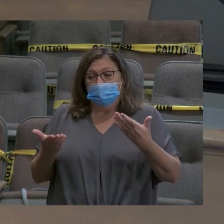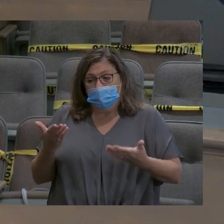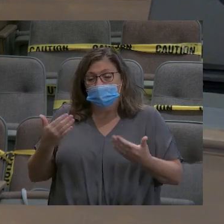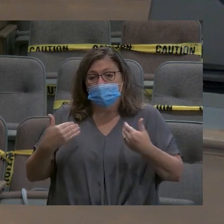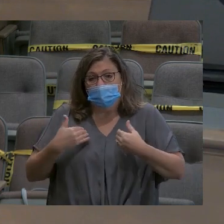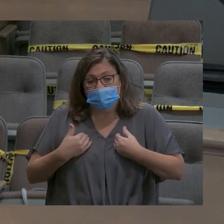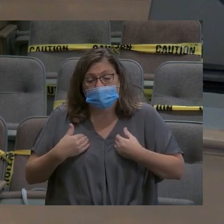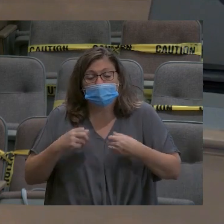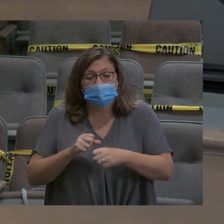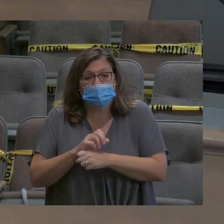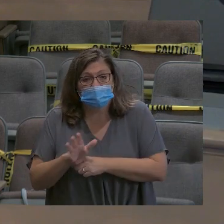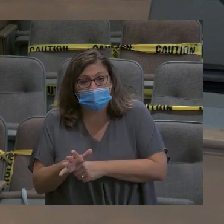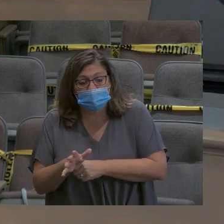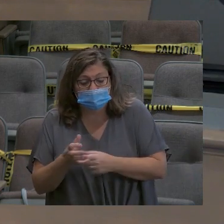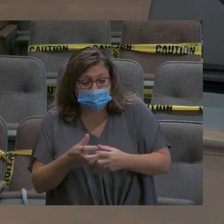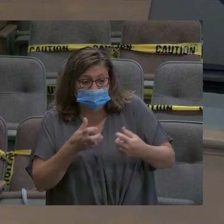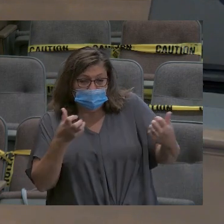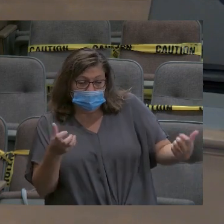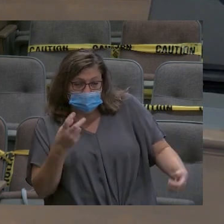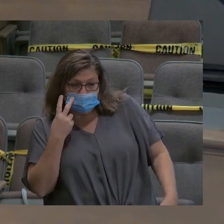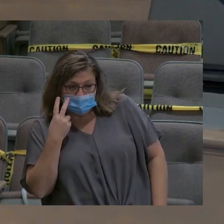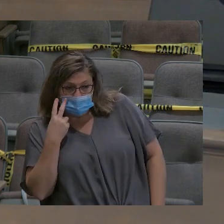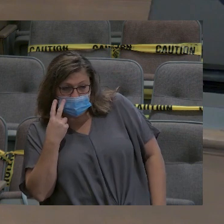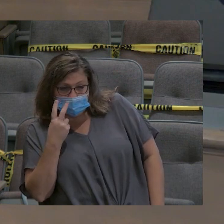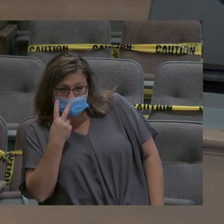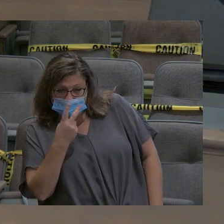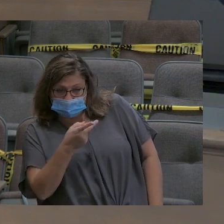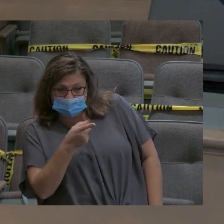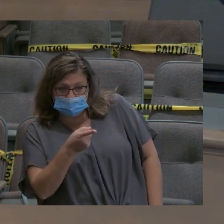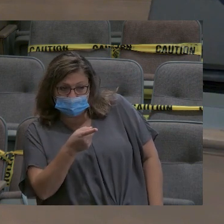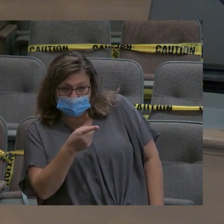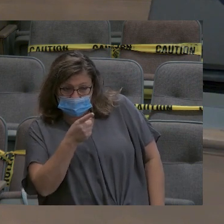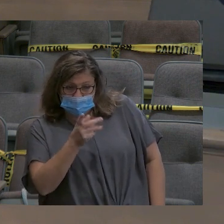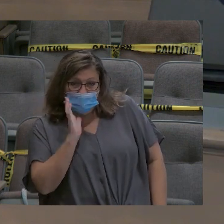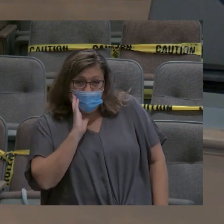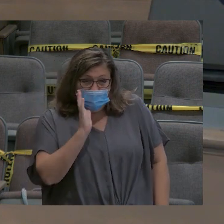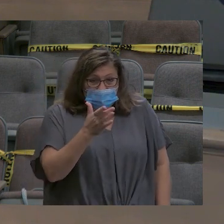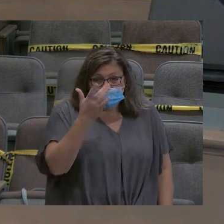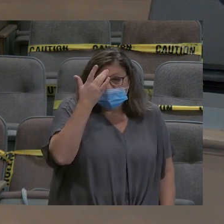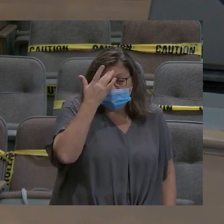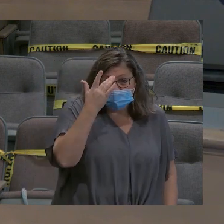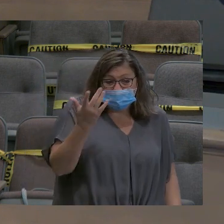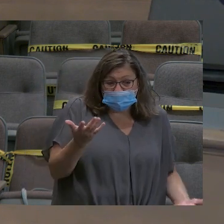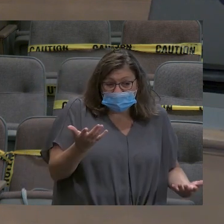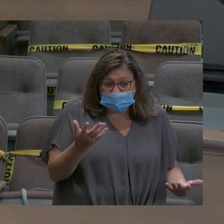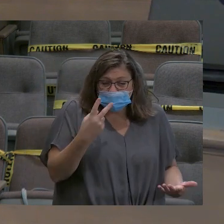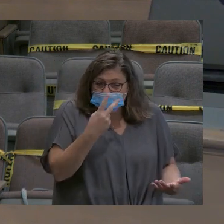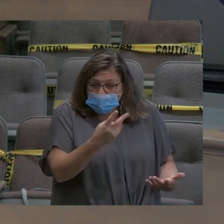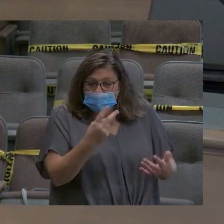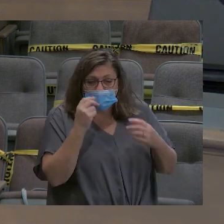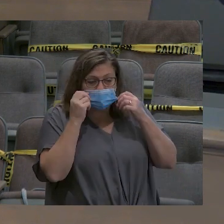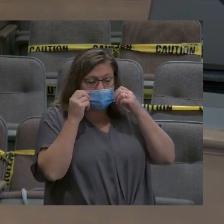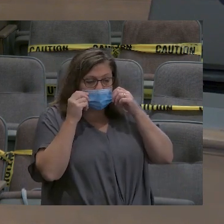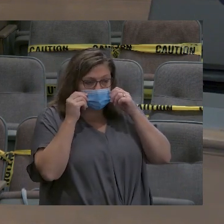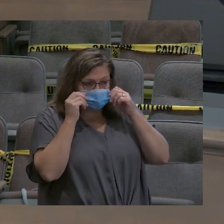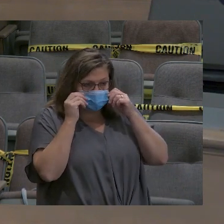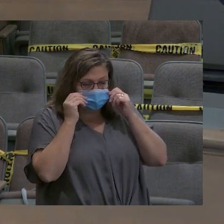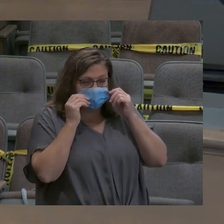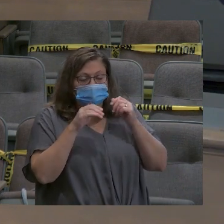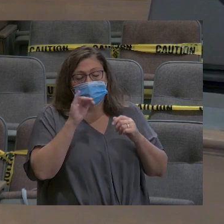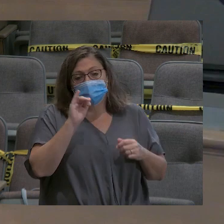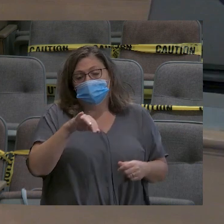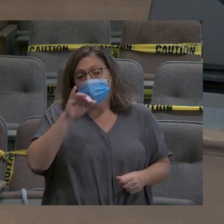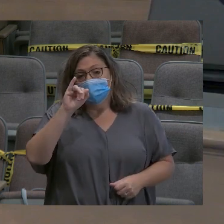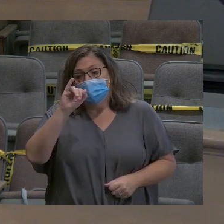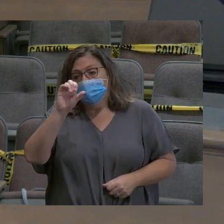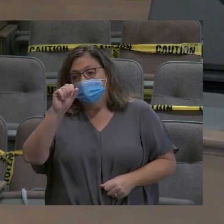We separate those people to watch and see if they are going to get sick themselves. So the duration of isolation